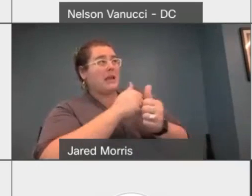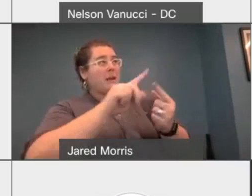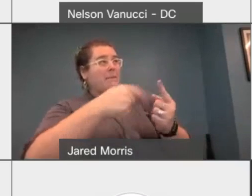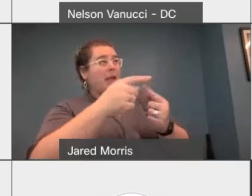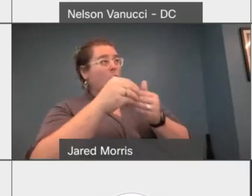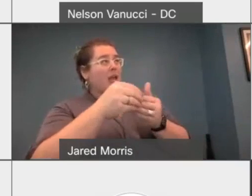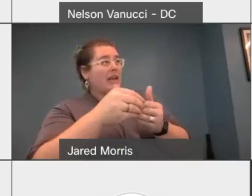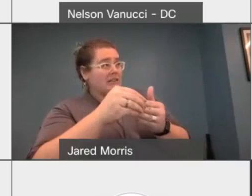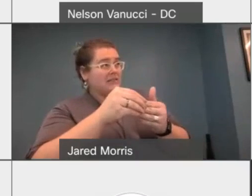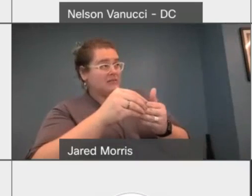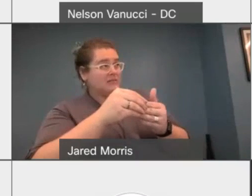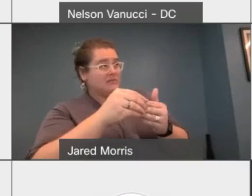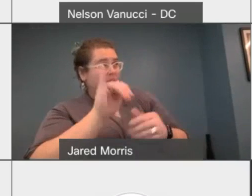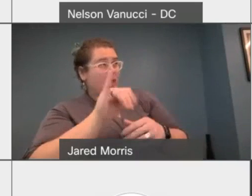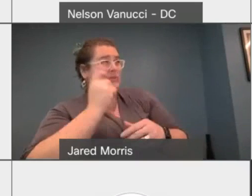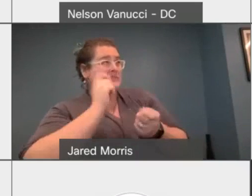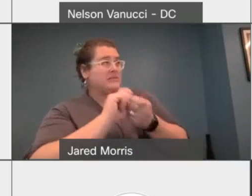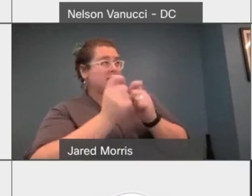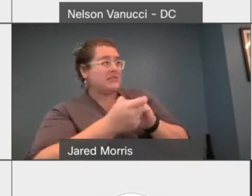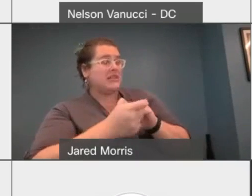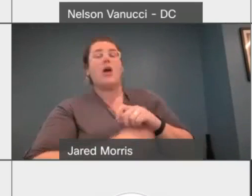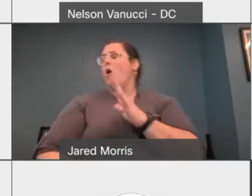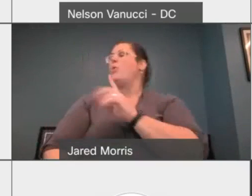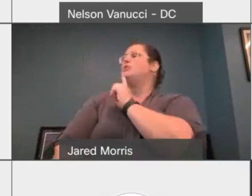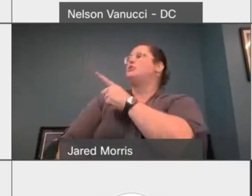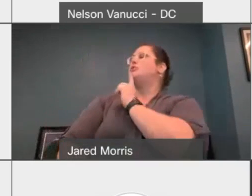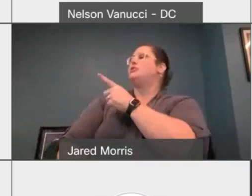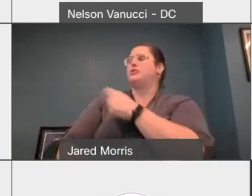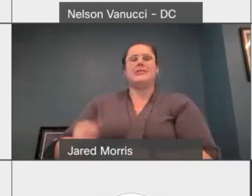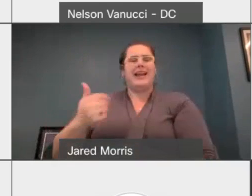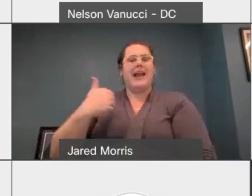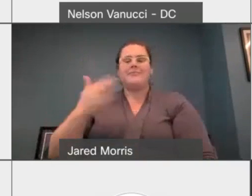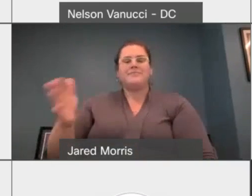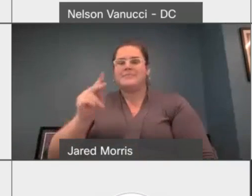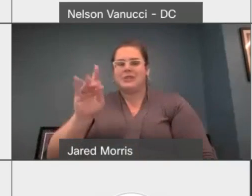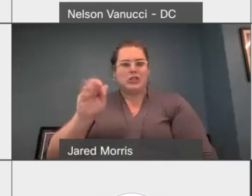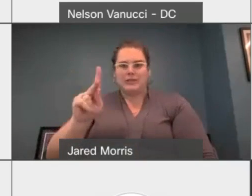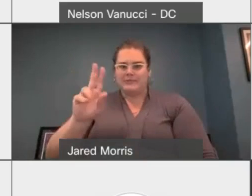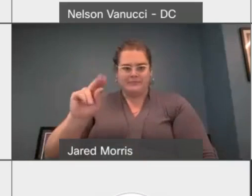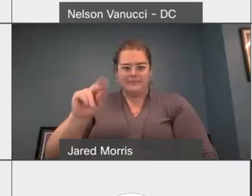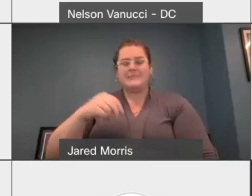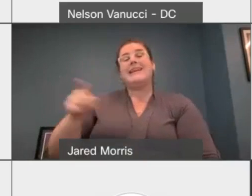and gentlemen, we have Nelson Vanucci from DC Health.